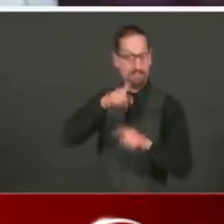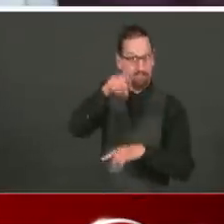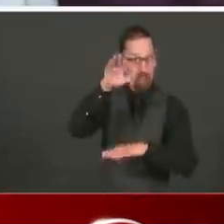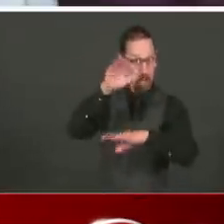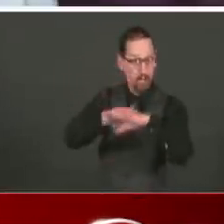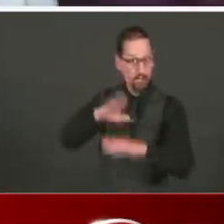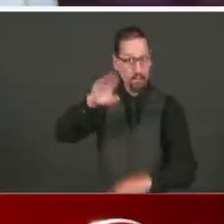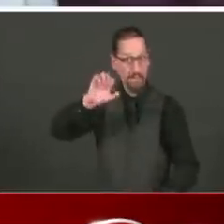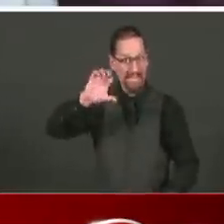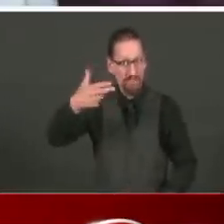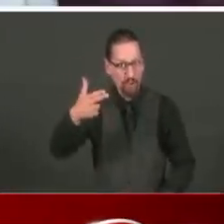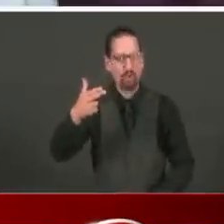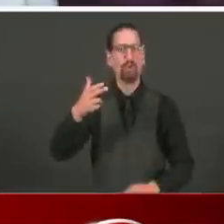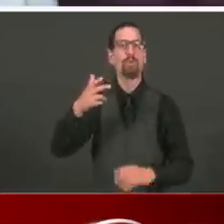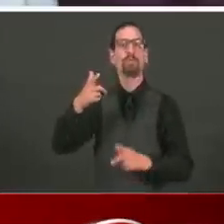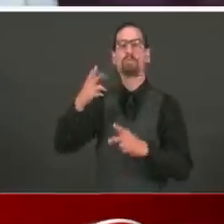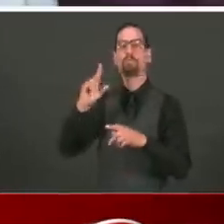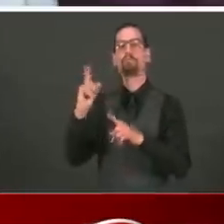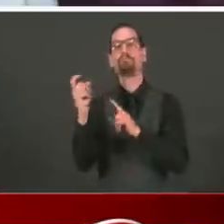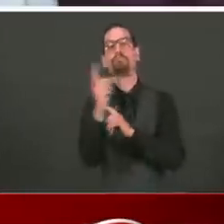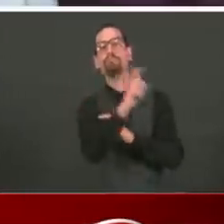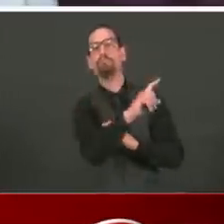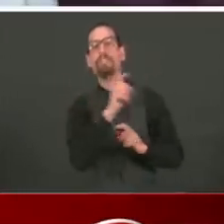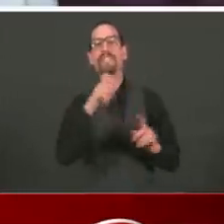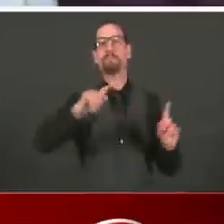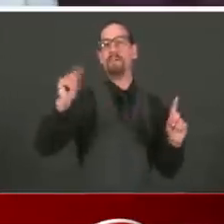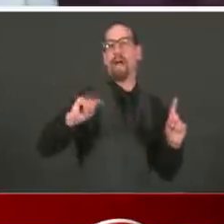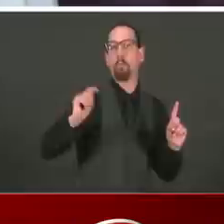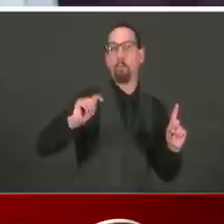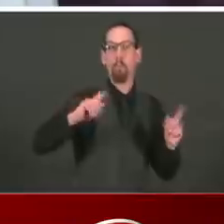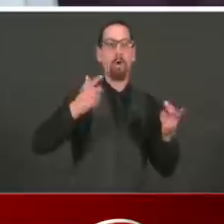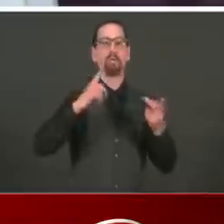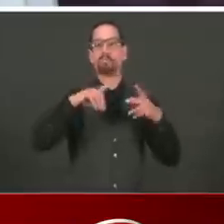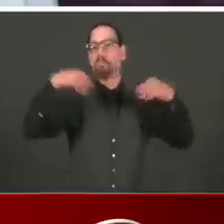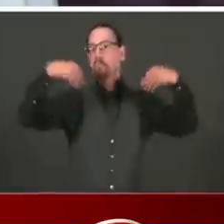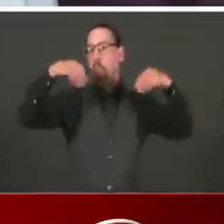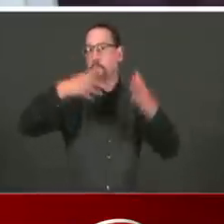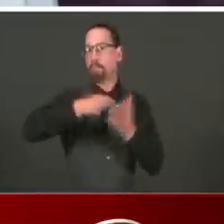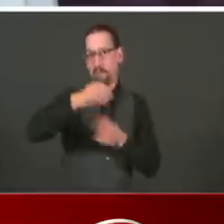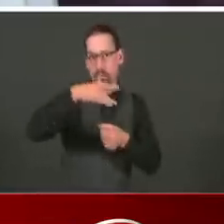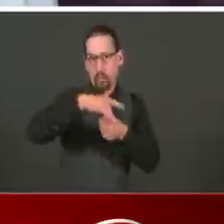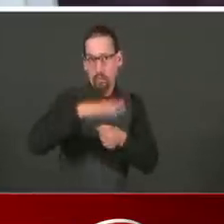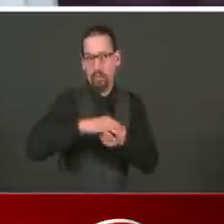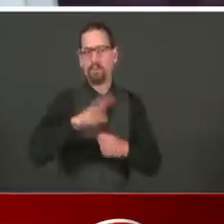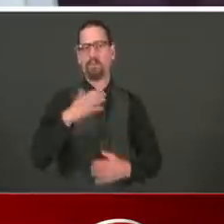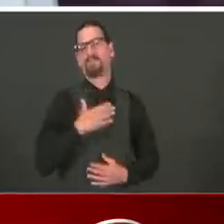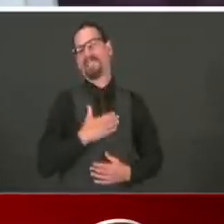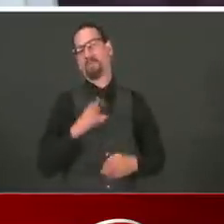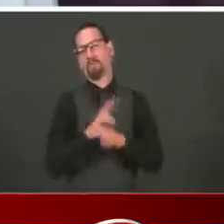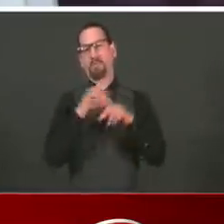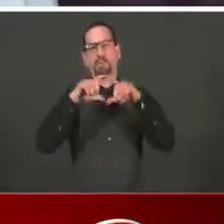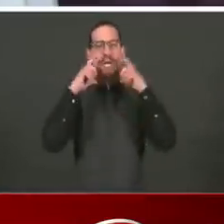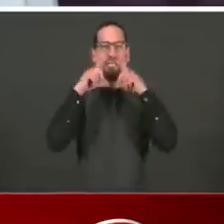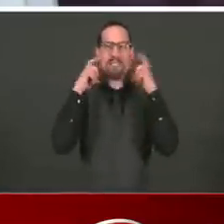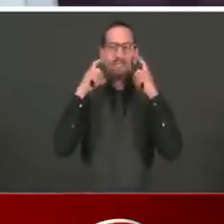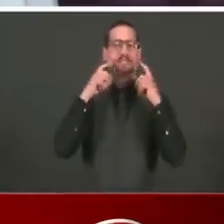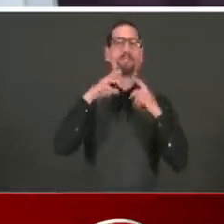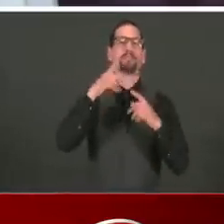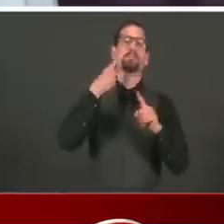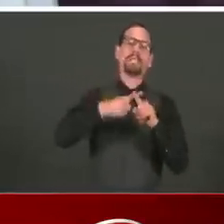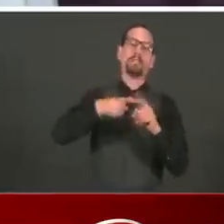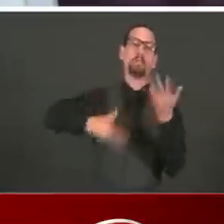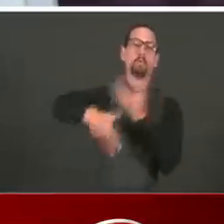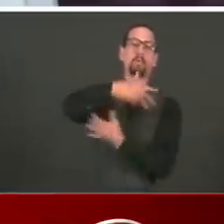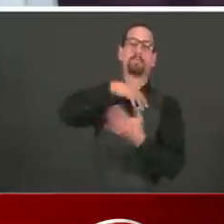have fun, go to the beach, but be smart about it. Keep your crowd small and just try to keep a distance. And if it's